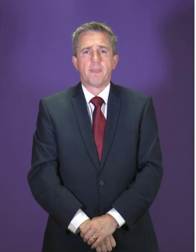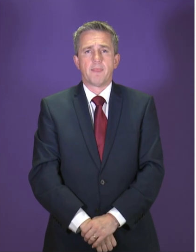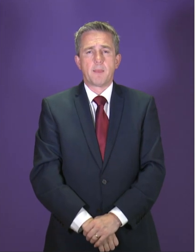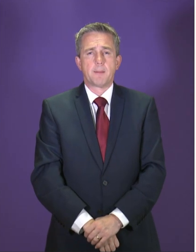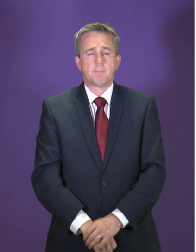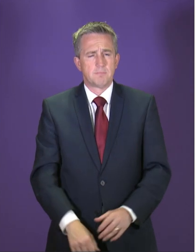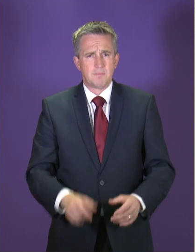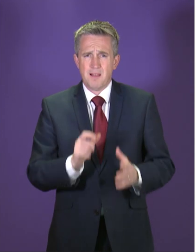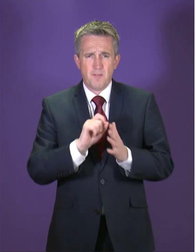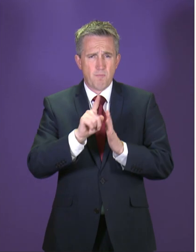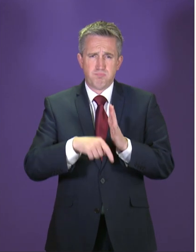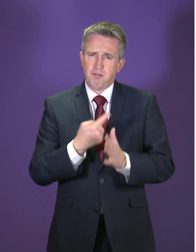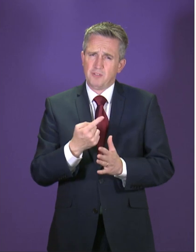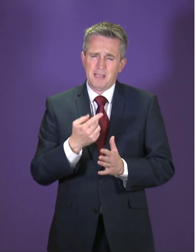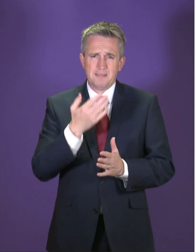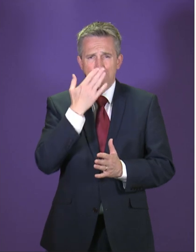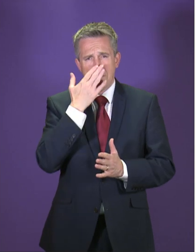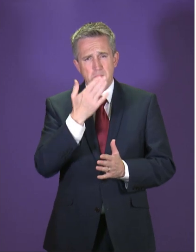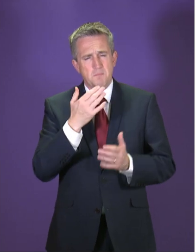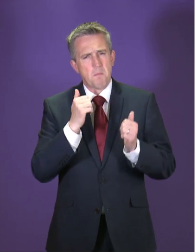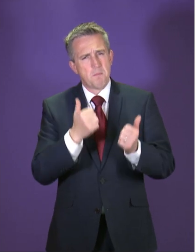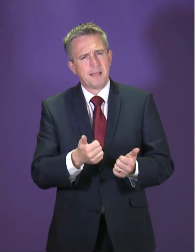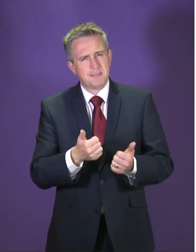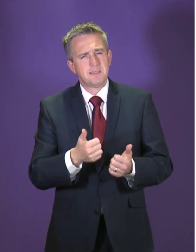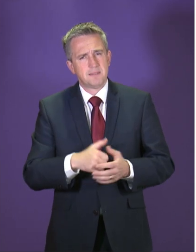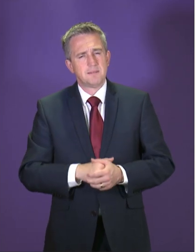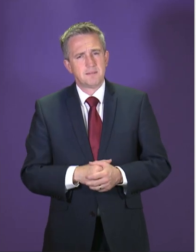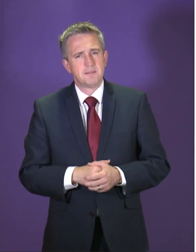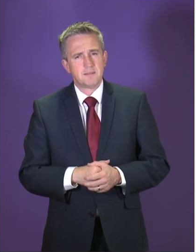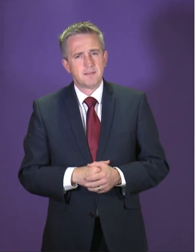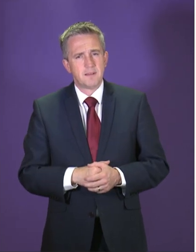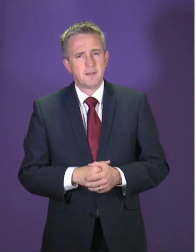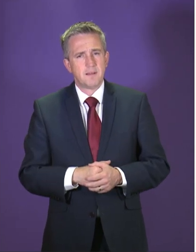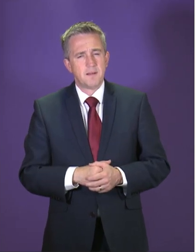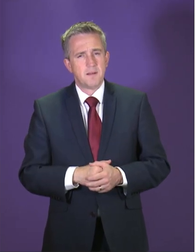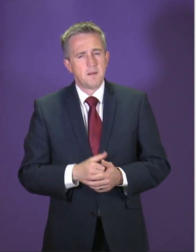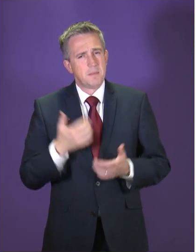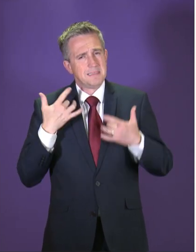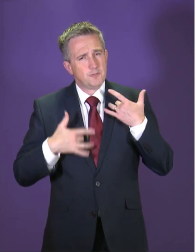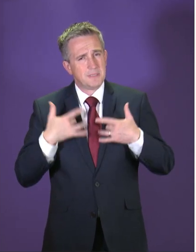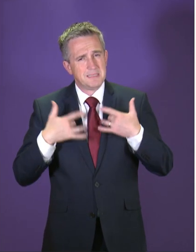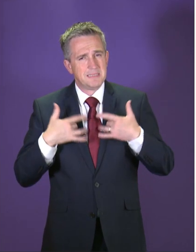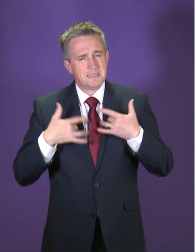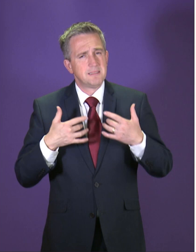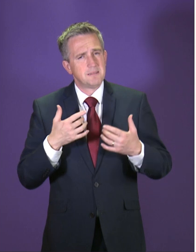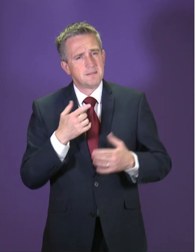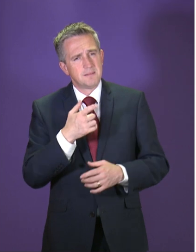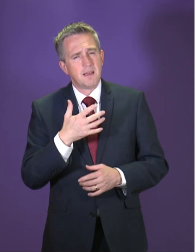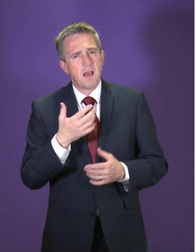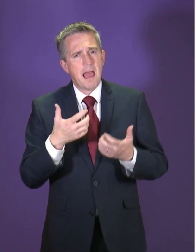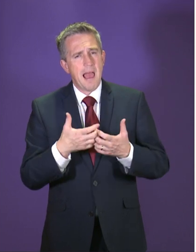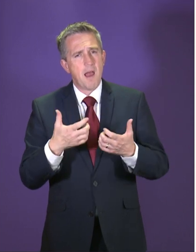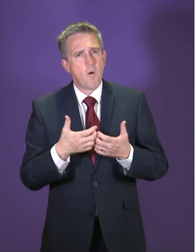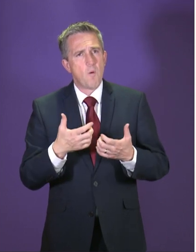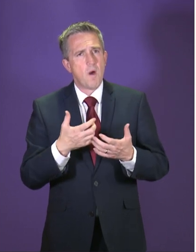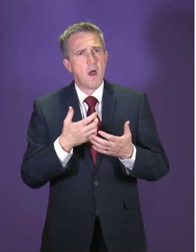it's an amazing project, but I think it's more indicative of a new way that many artists are